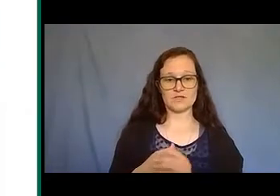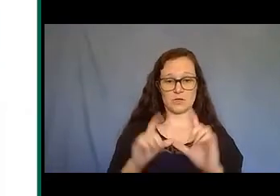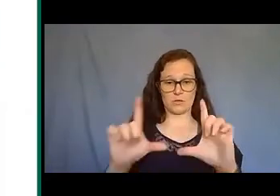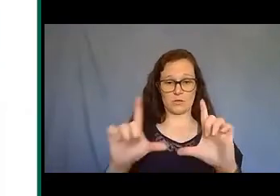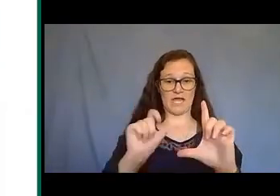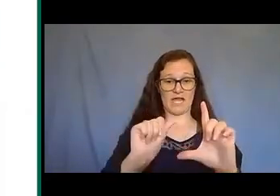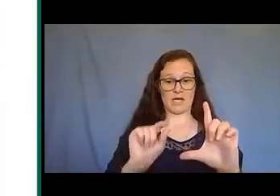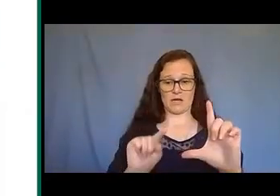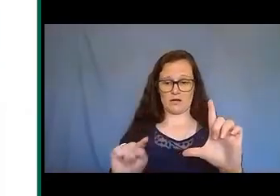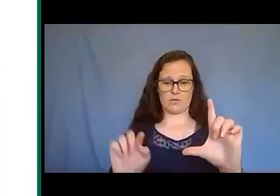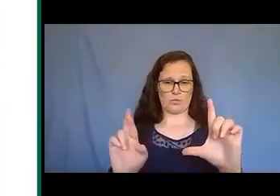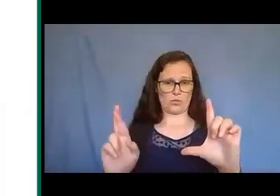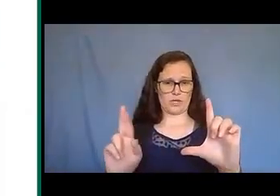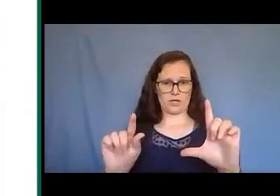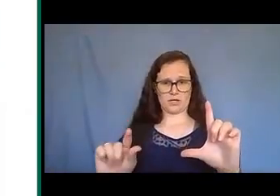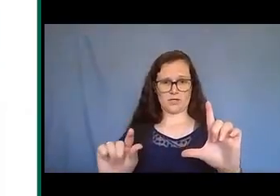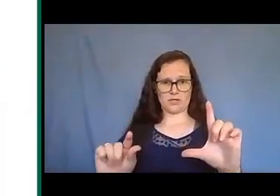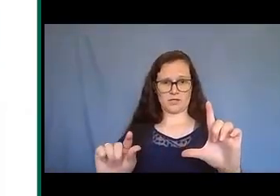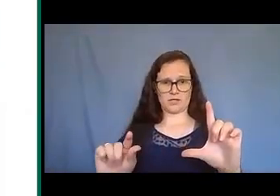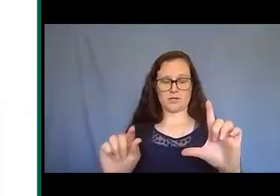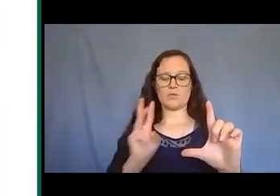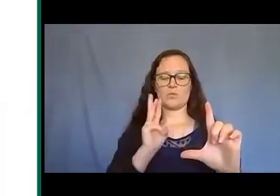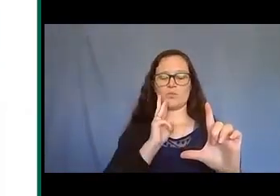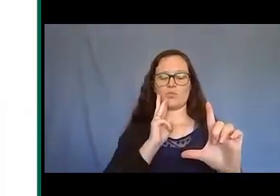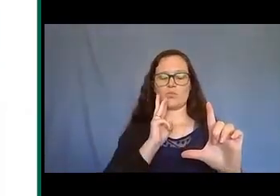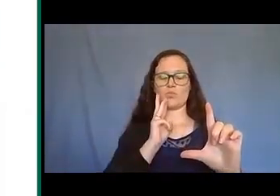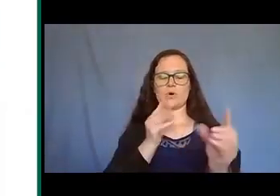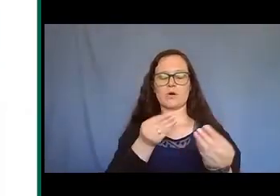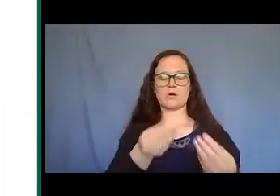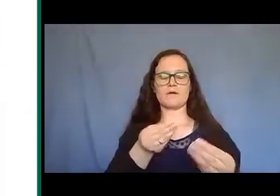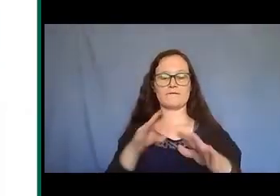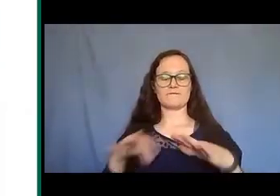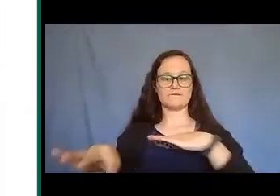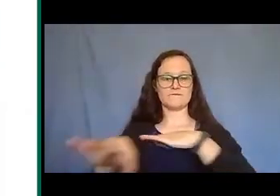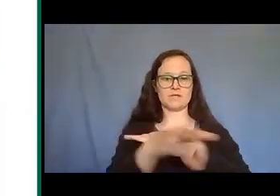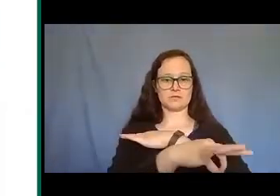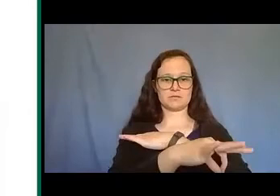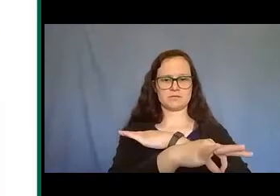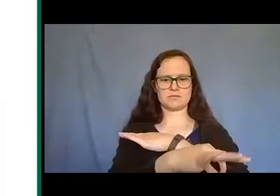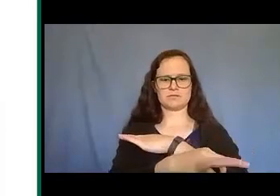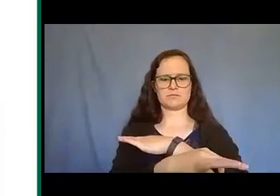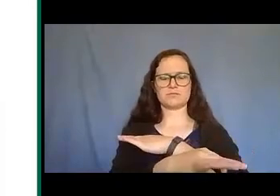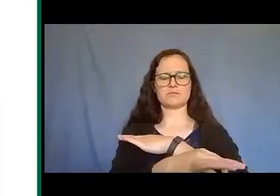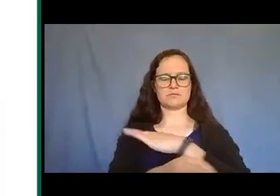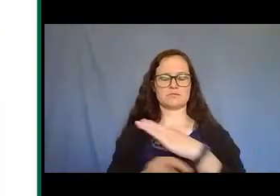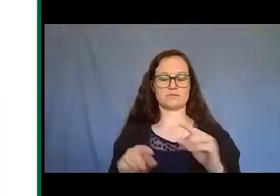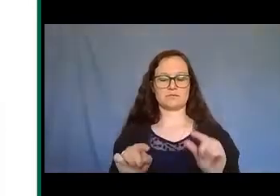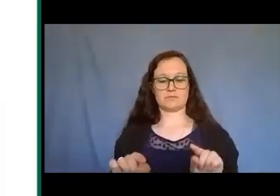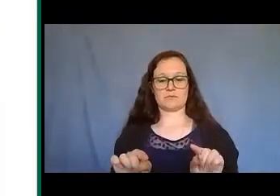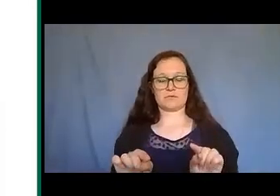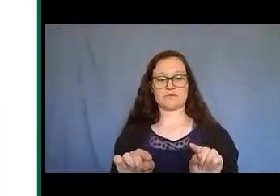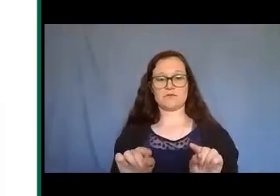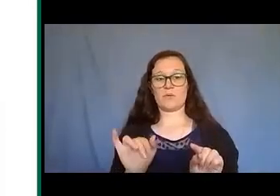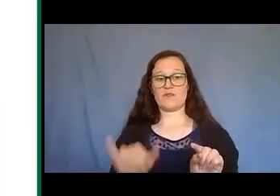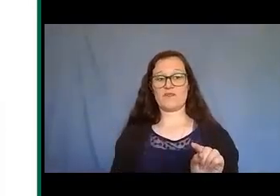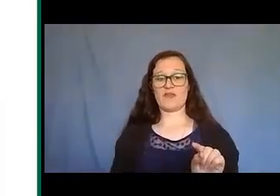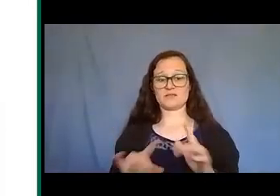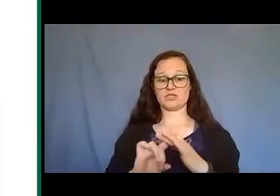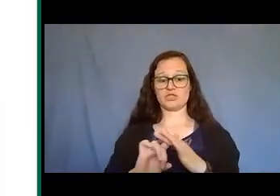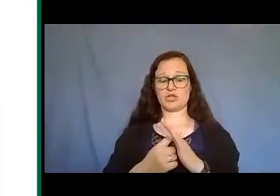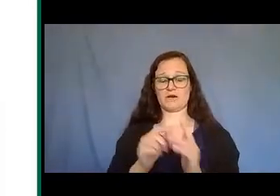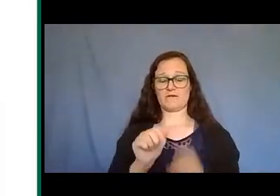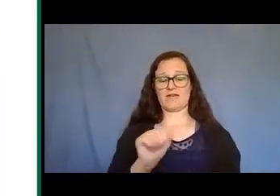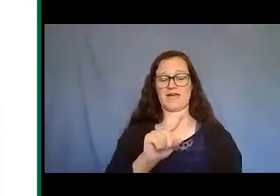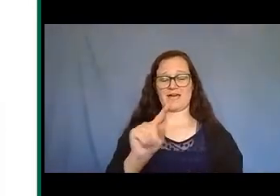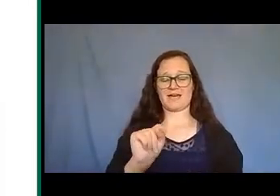says irrigation input. That is one of the inputs and the original input actually to the Aztec Reservoir